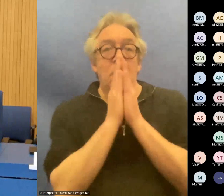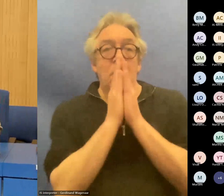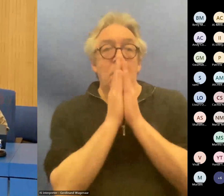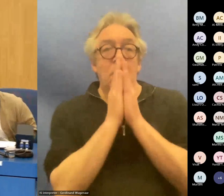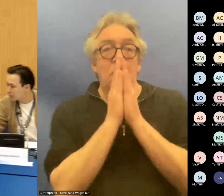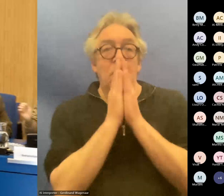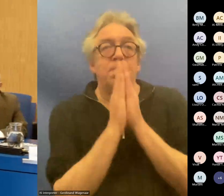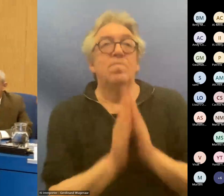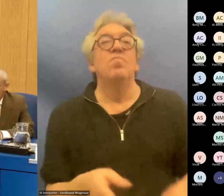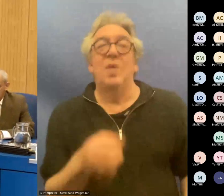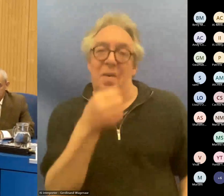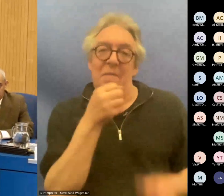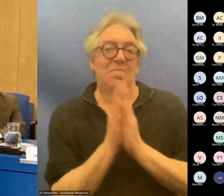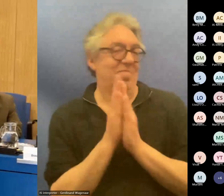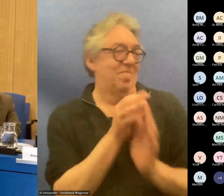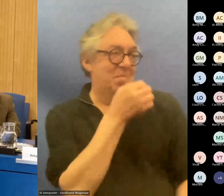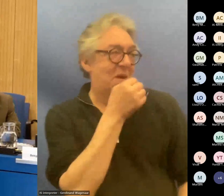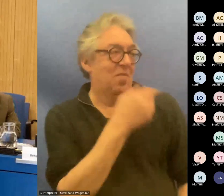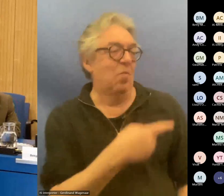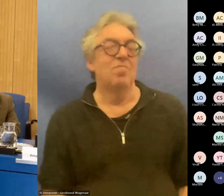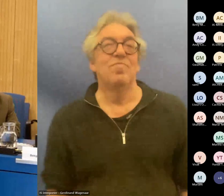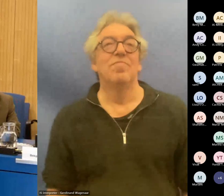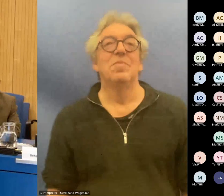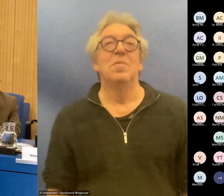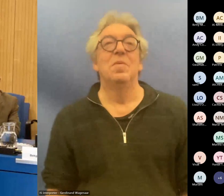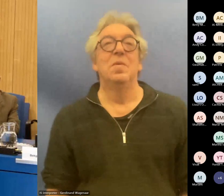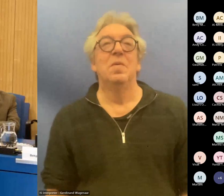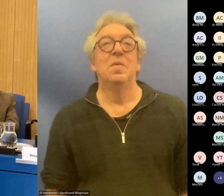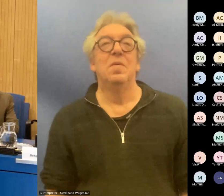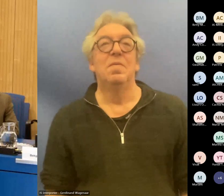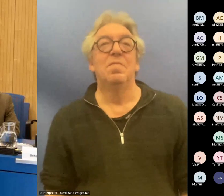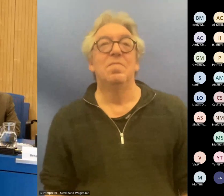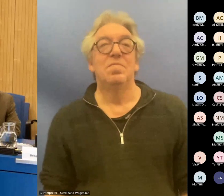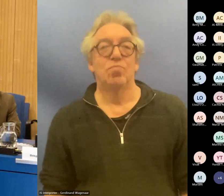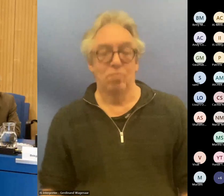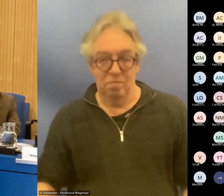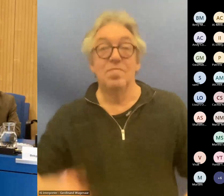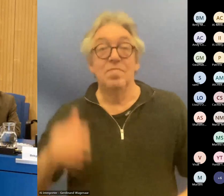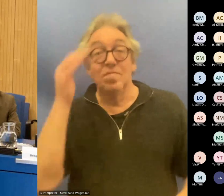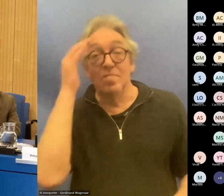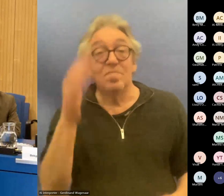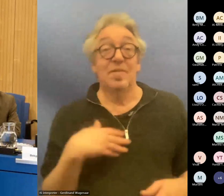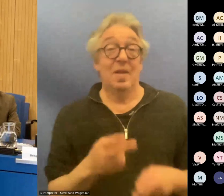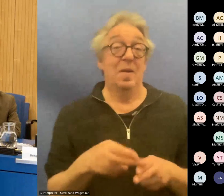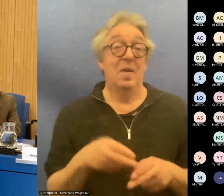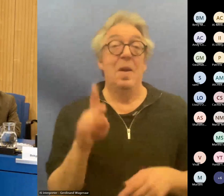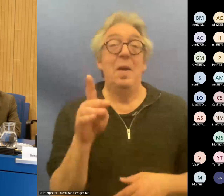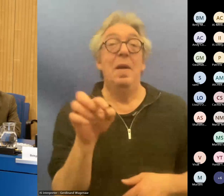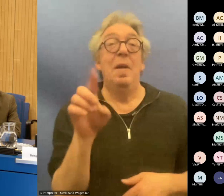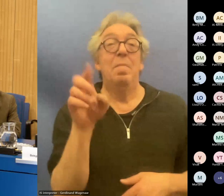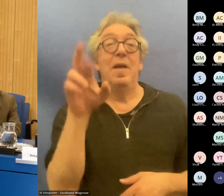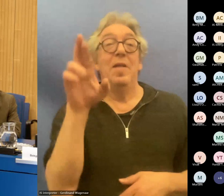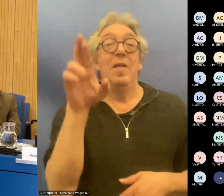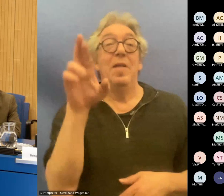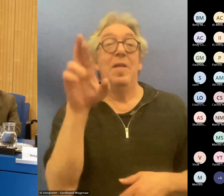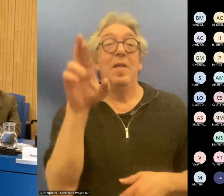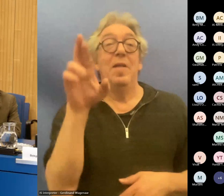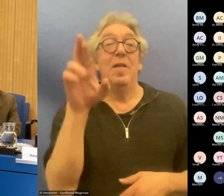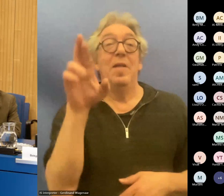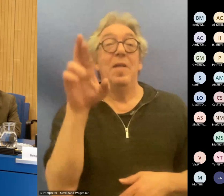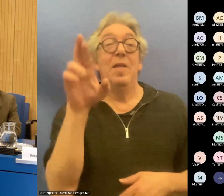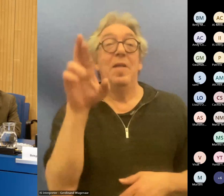Thank you. Mike, please. That's right? Yep. That's better? Yes. My name is Pedro MELO. I am from